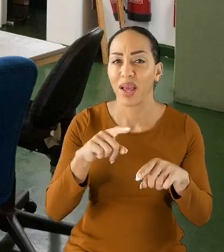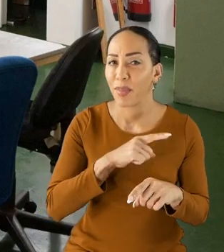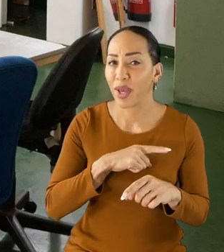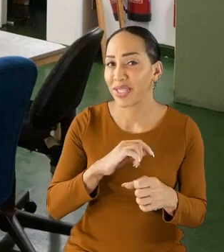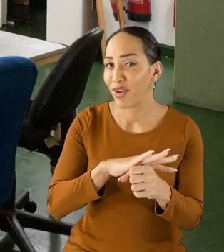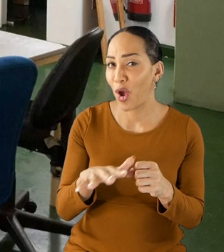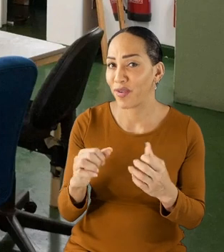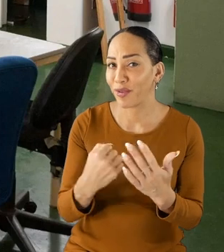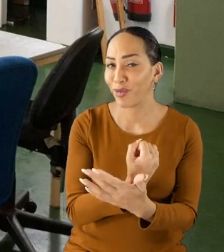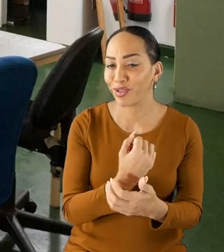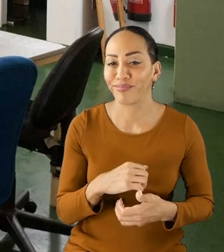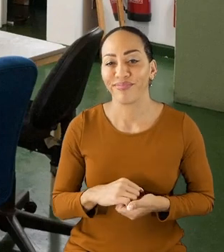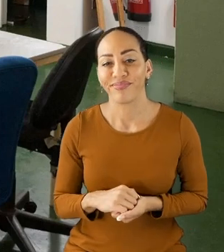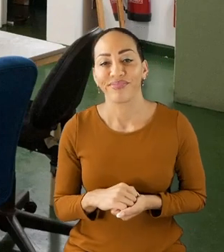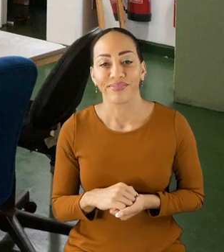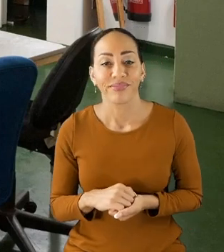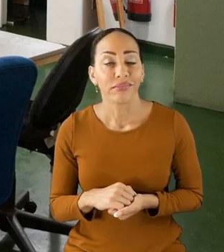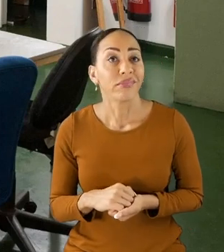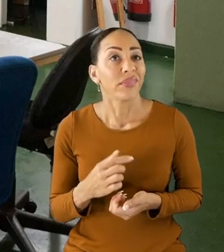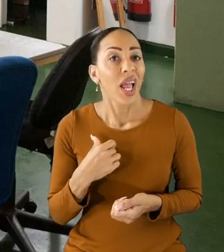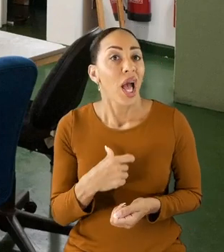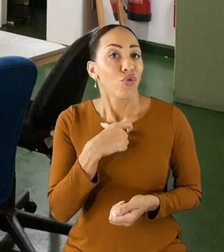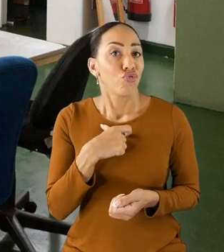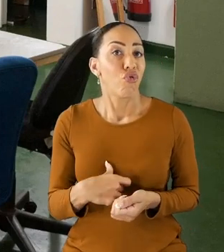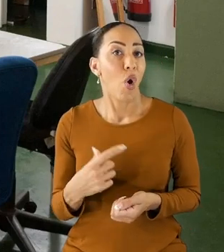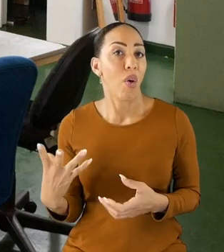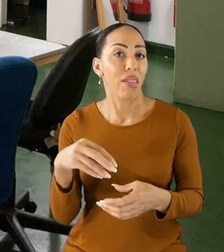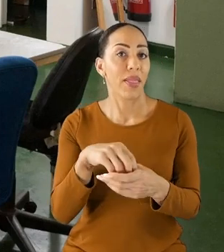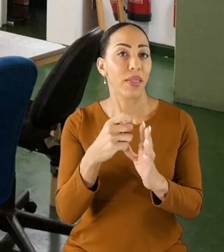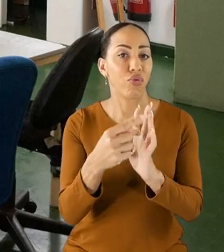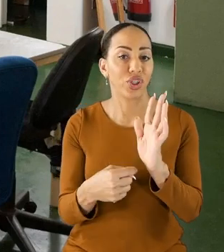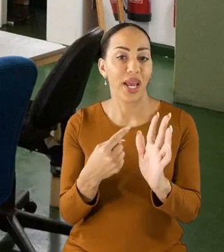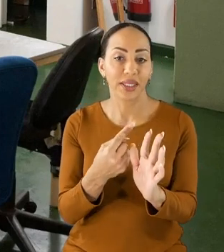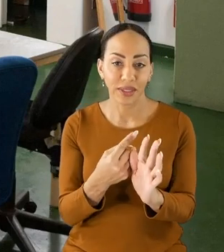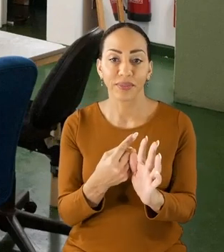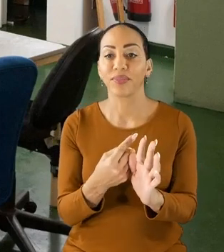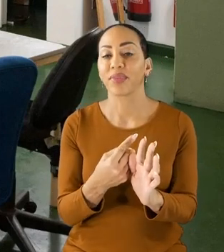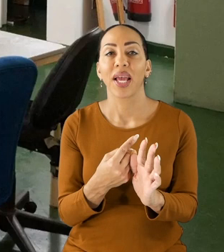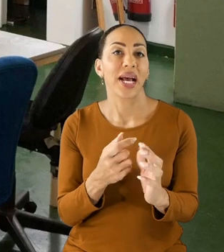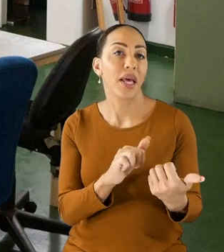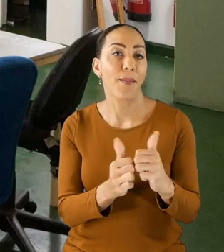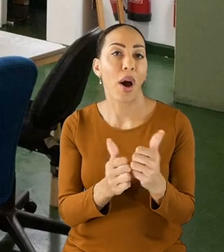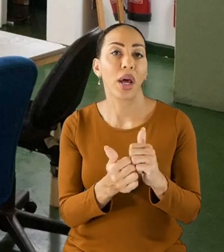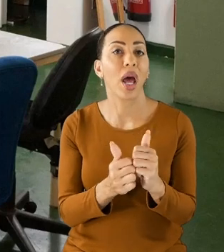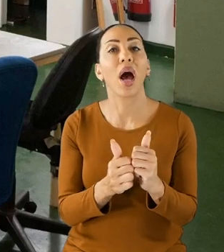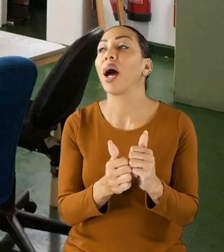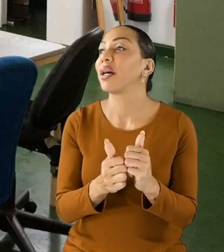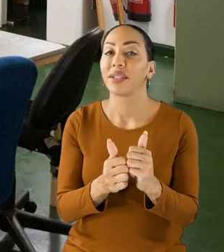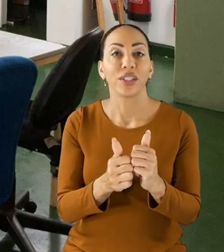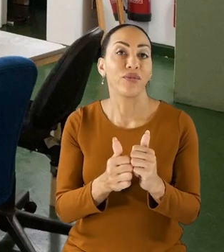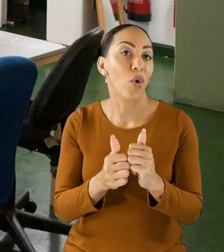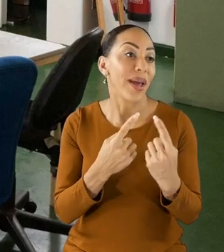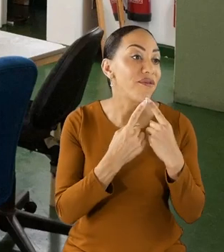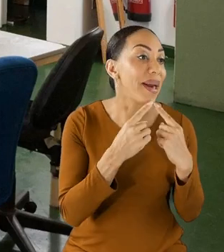today because of COVID, unfortunately. And our role in this project is as a dissemination partner and